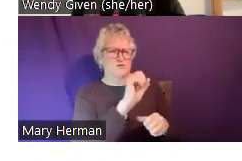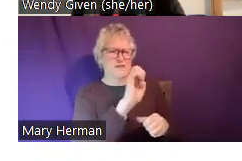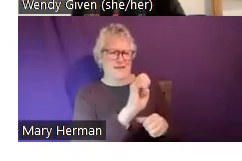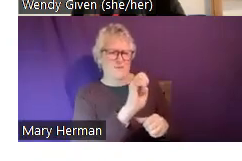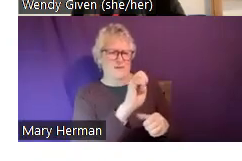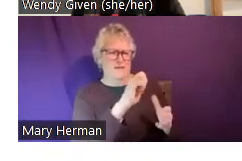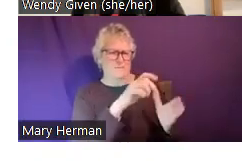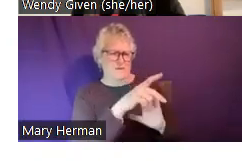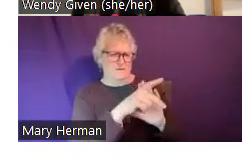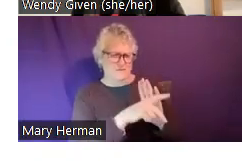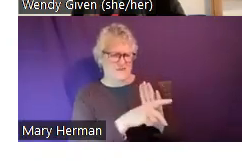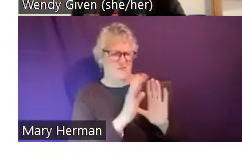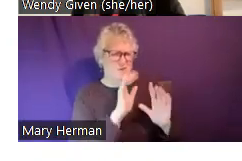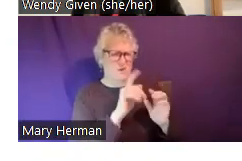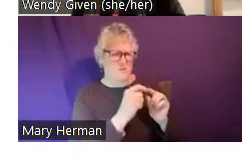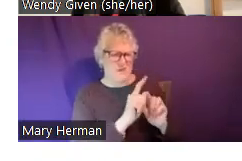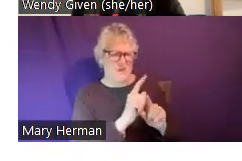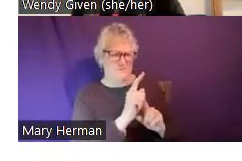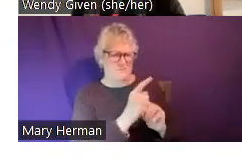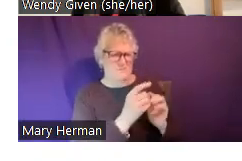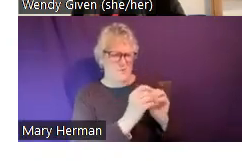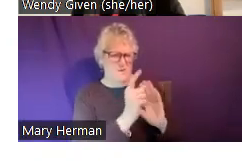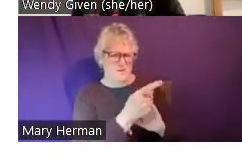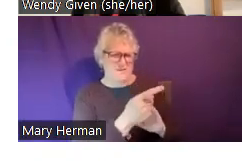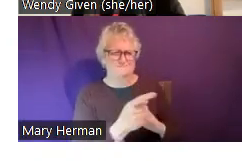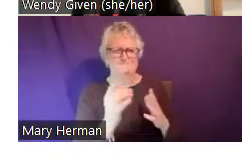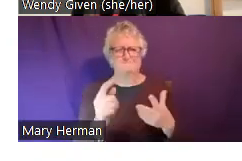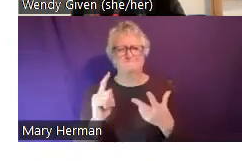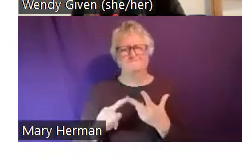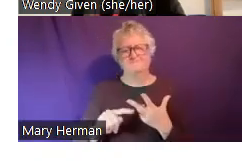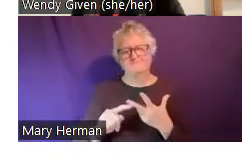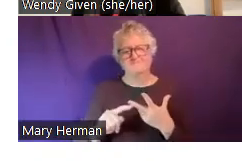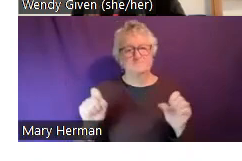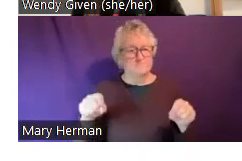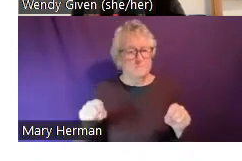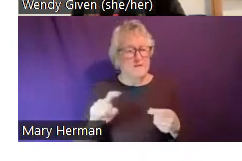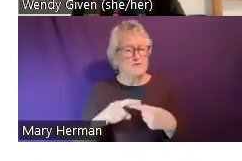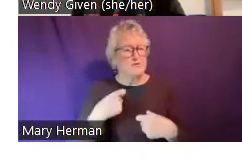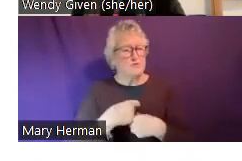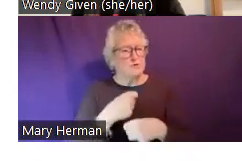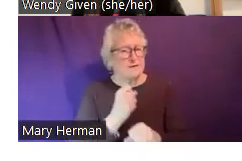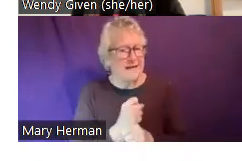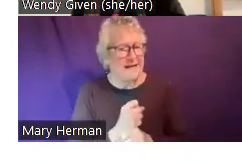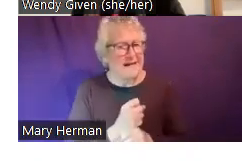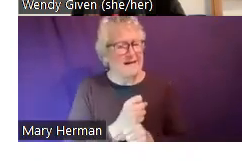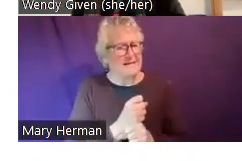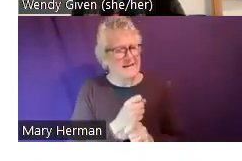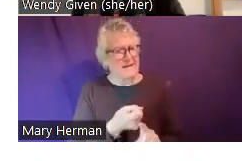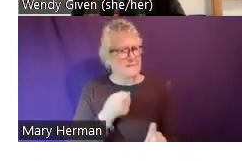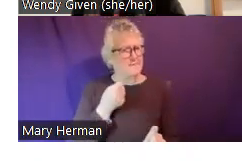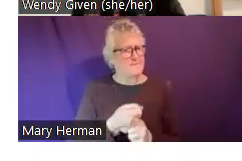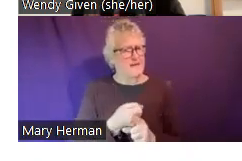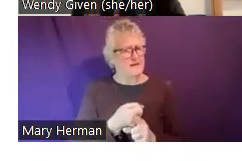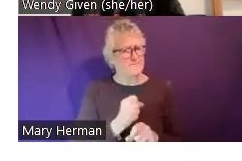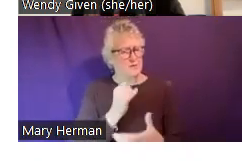work submitted and your statement of interest, the ability to create an impactful work for PDX.